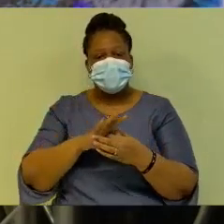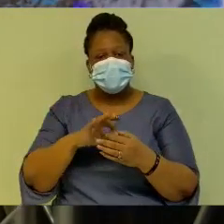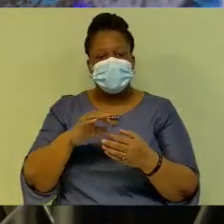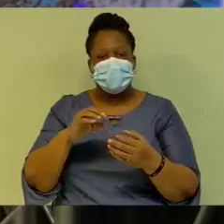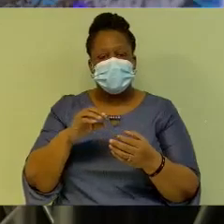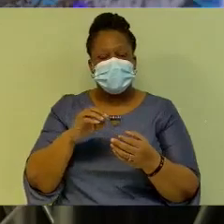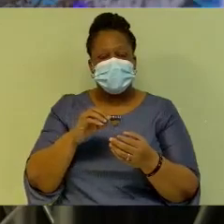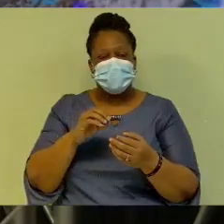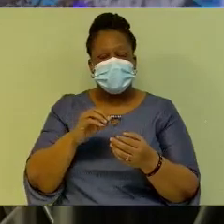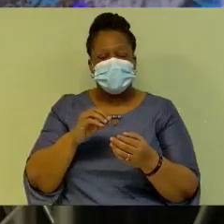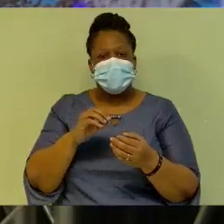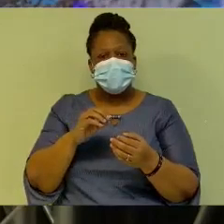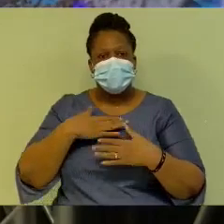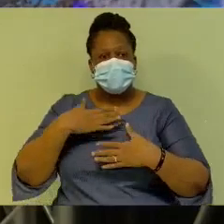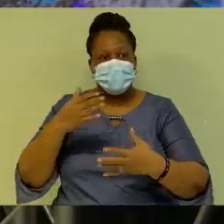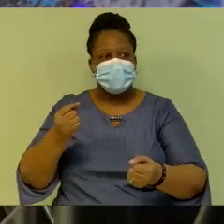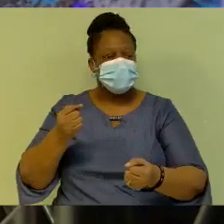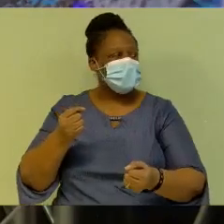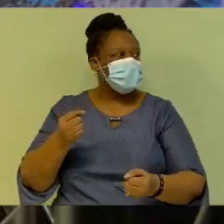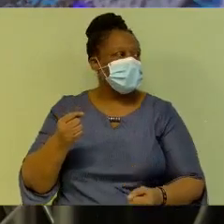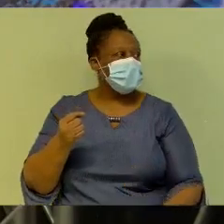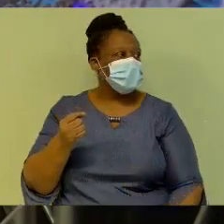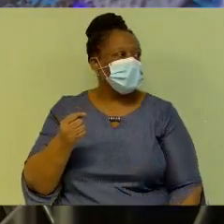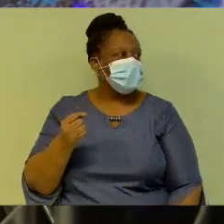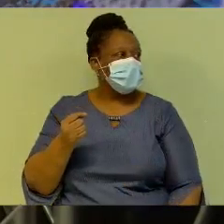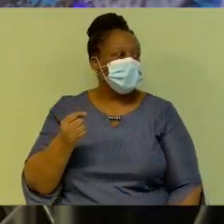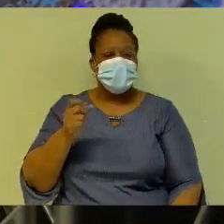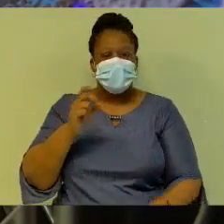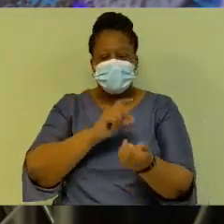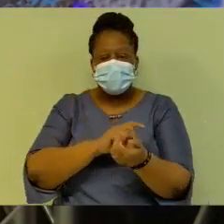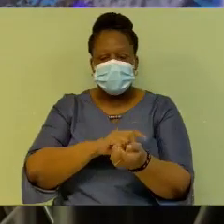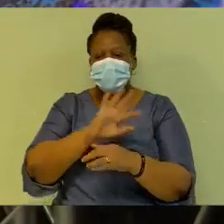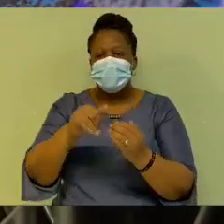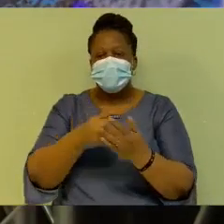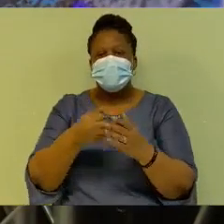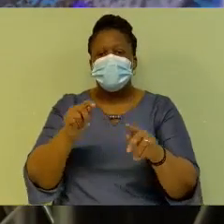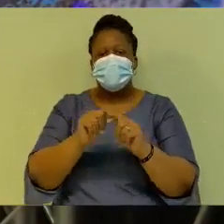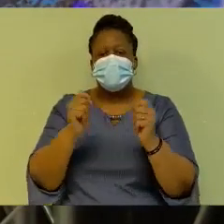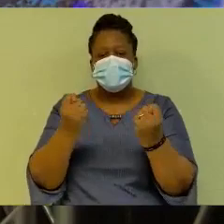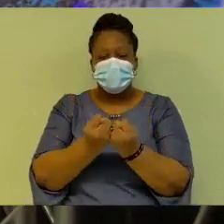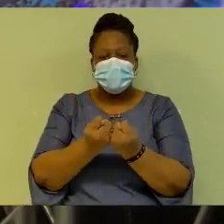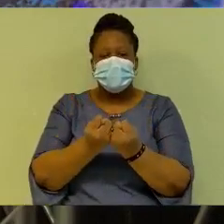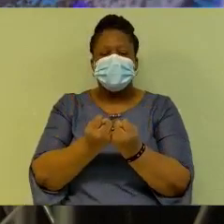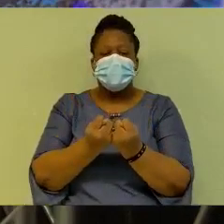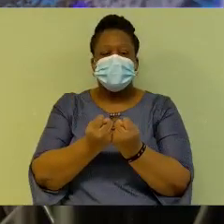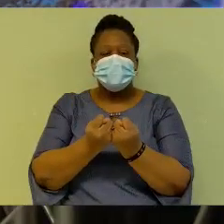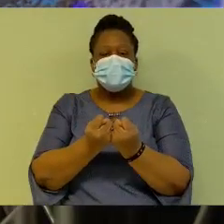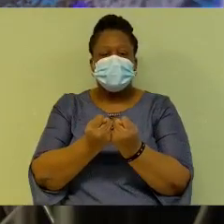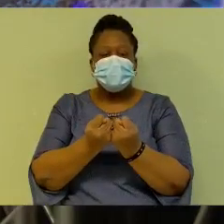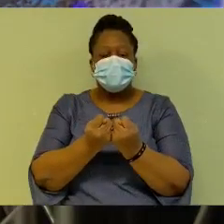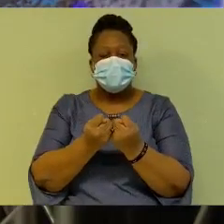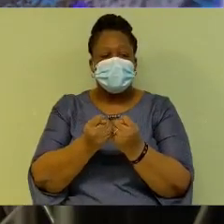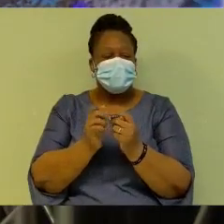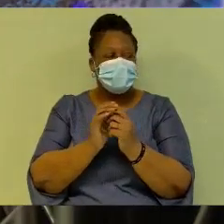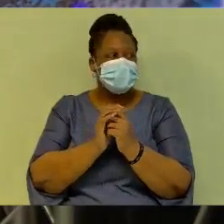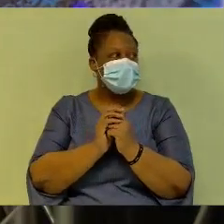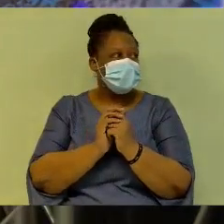Cameron Wilkinson, Dr. Hazel Laws, Mr. Williams, and Mr. Samuel, and the rest